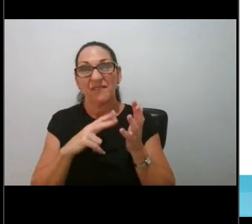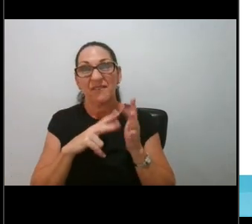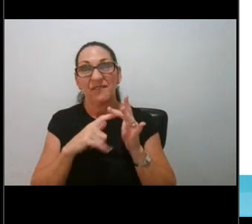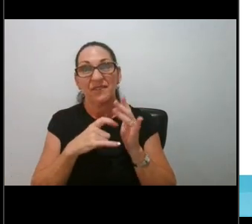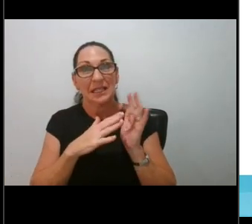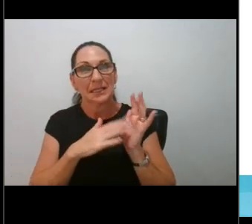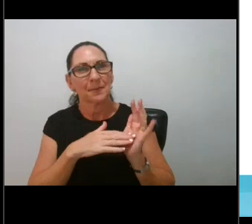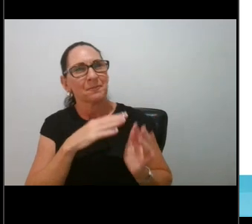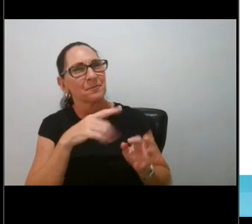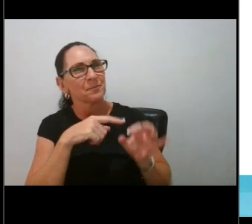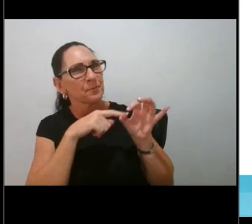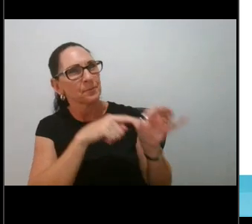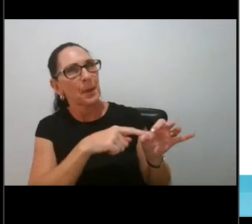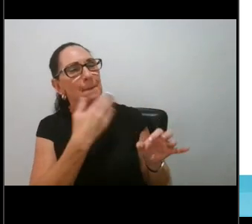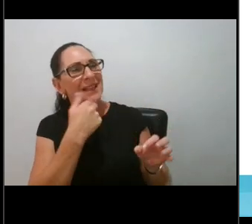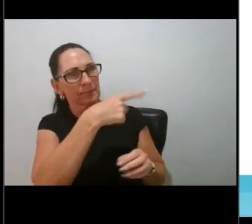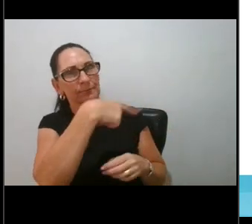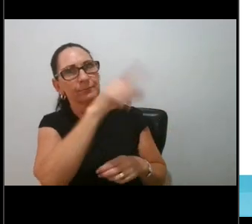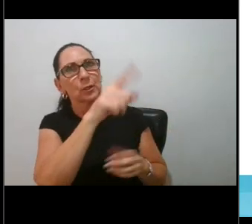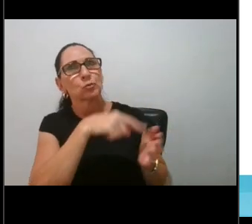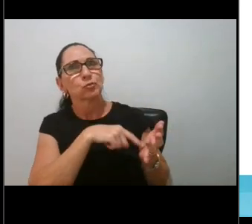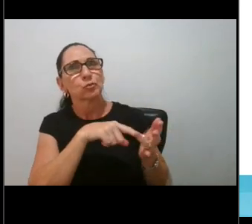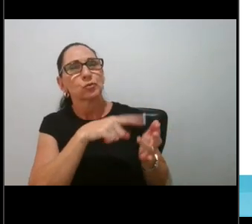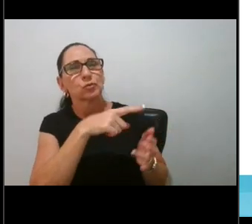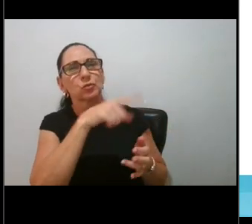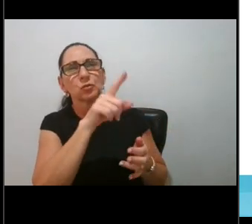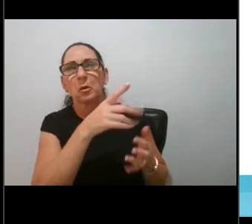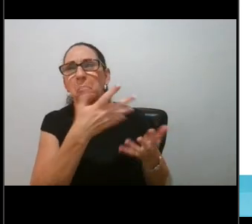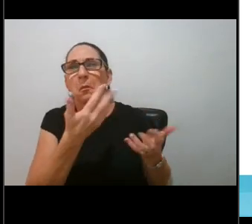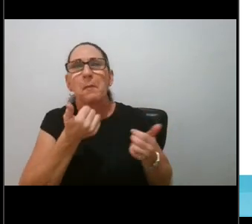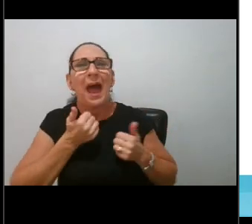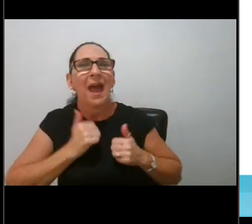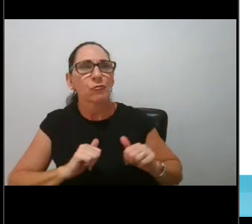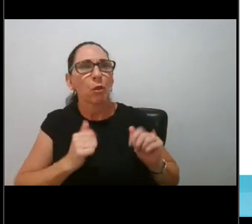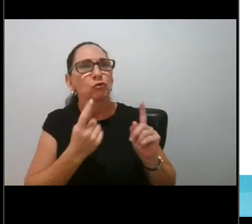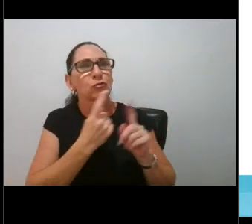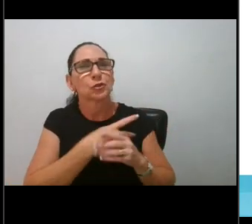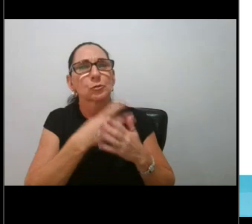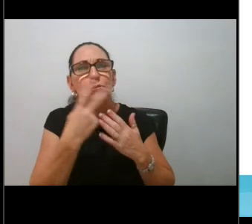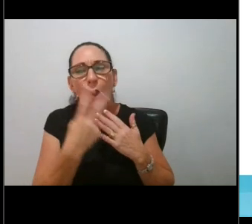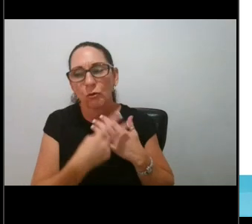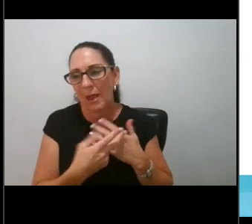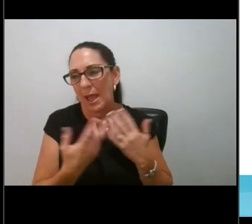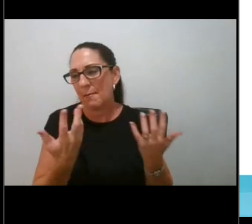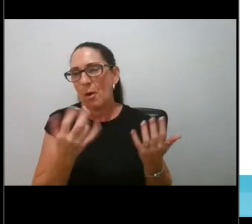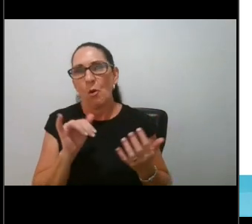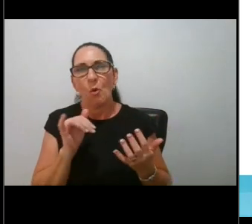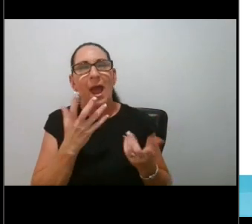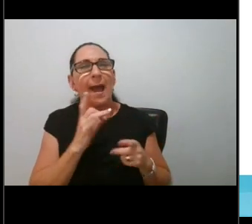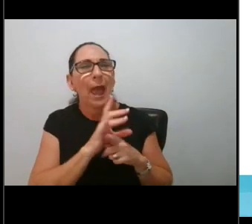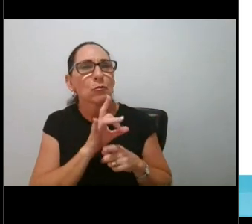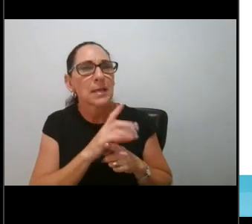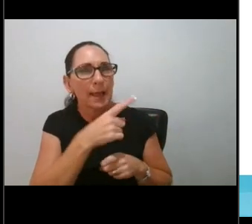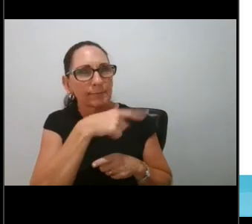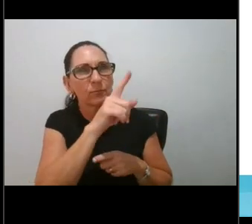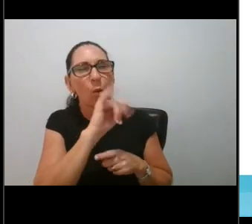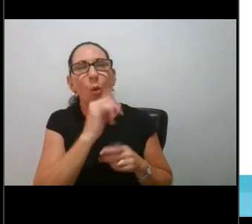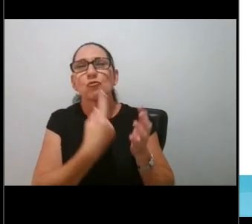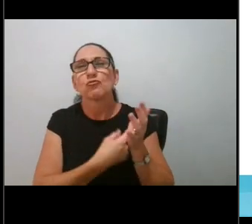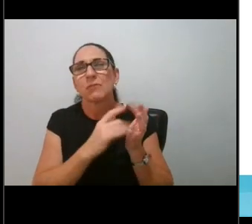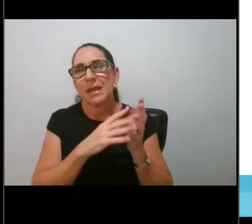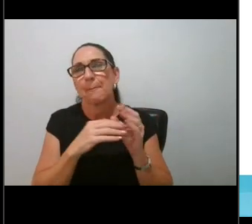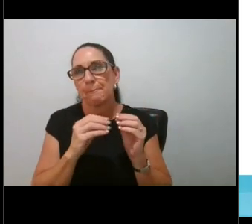to attend some sort of behavioural change program or counselling or rehabilitation.